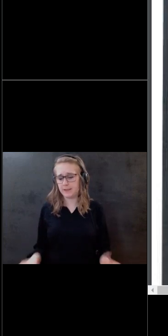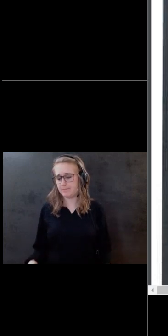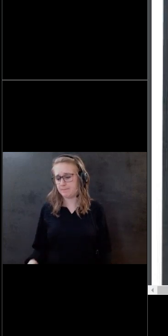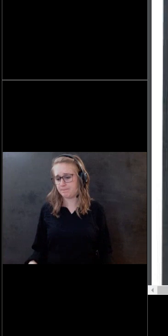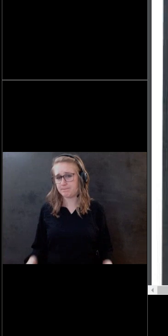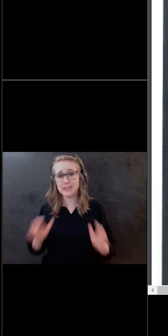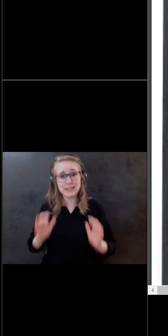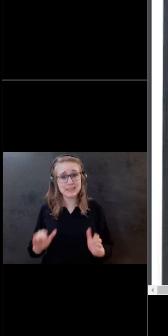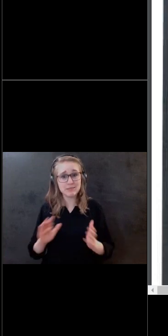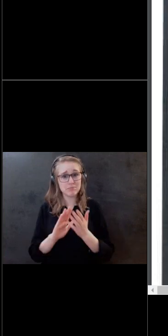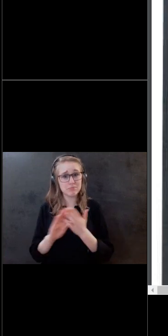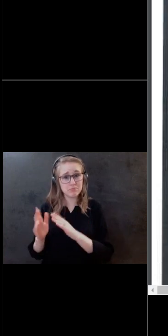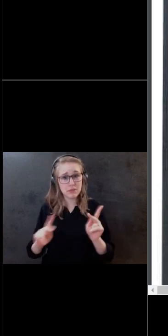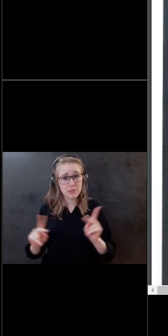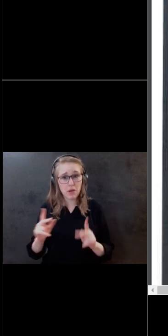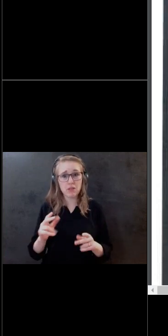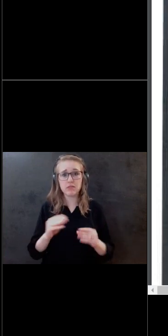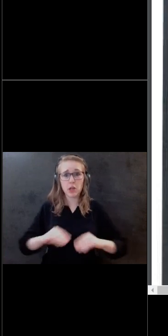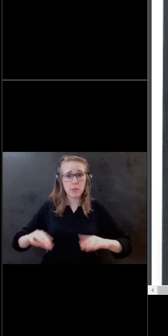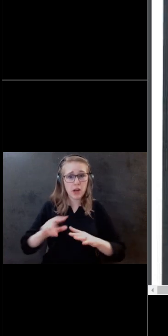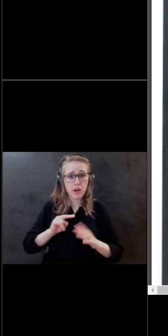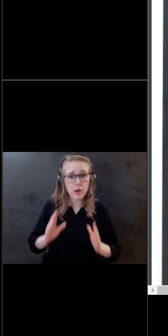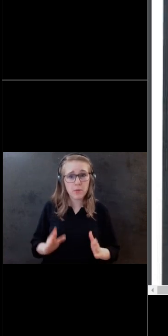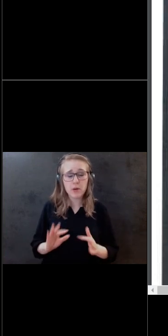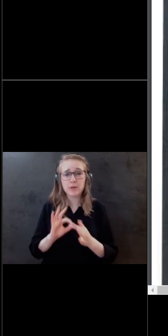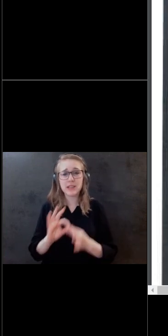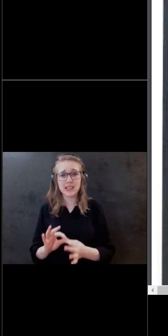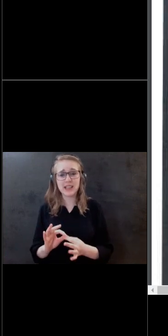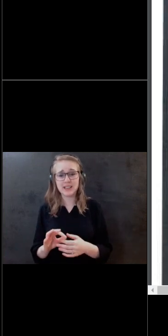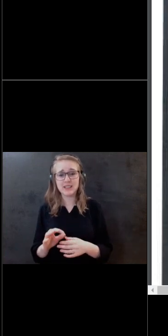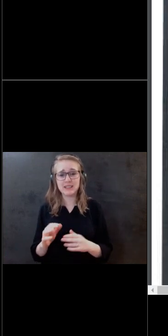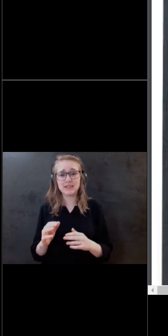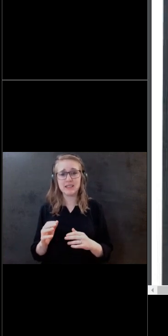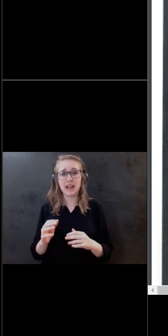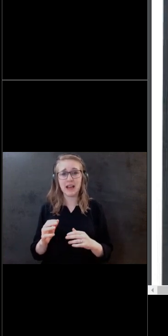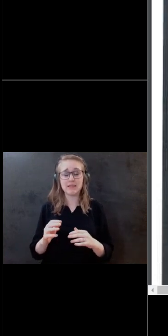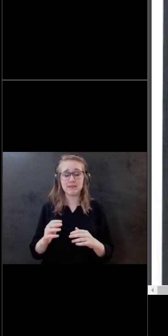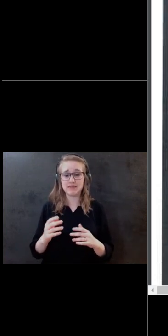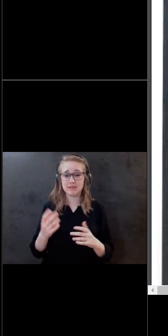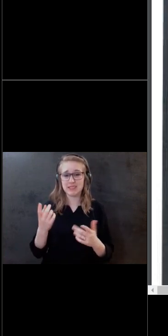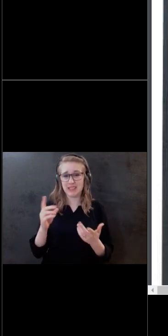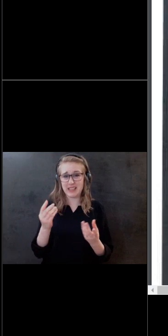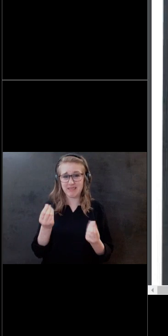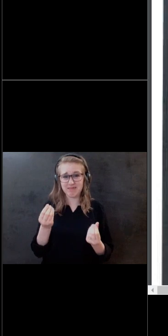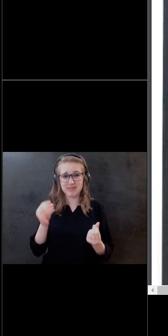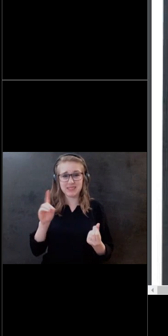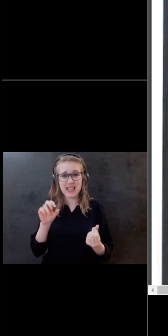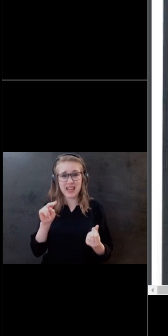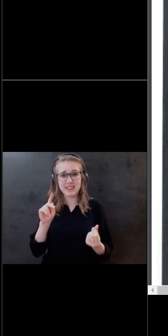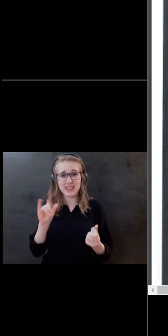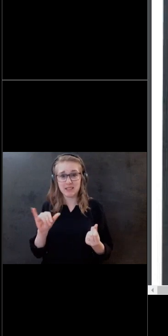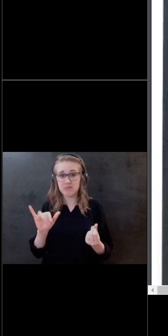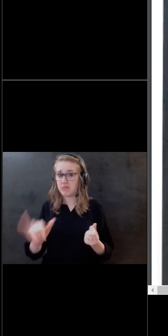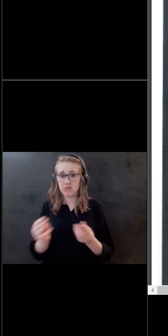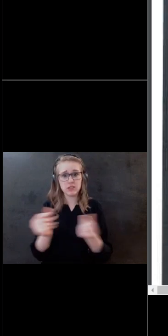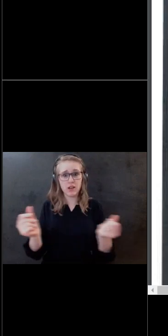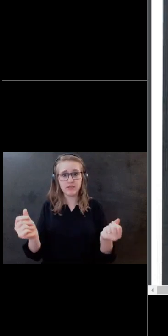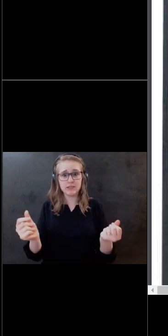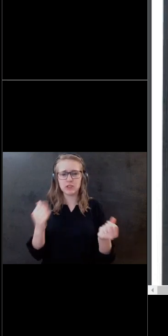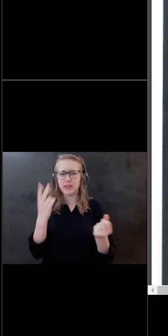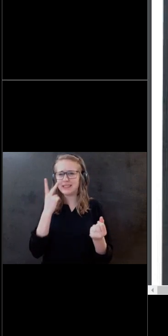citizen, the property owners, about height and density, and that was resolved. So I see no